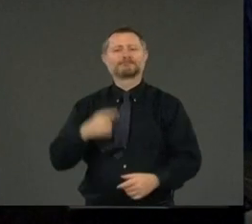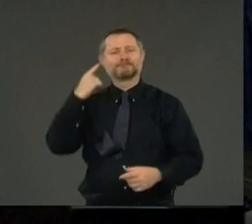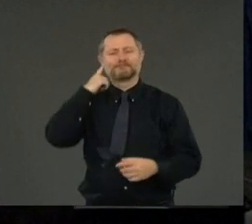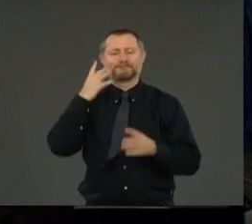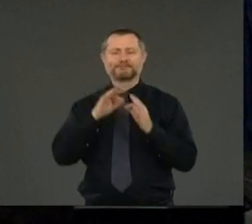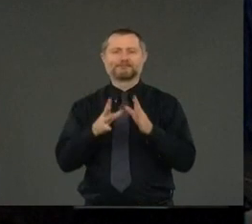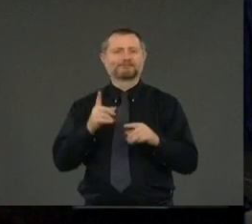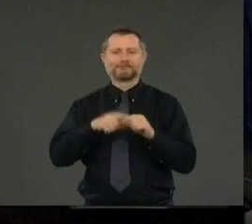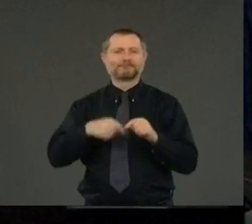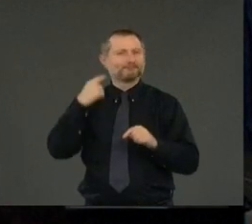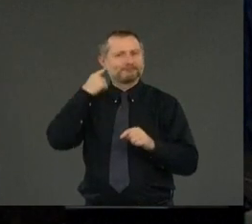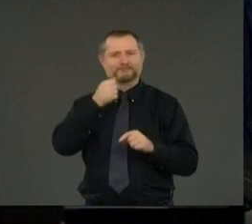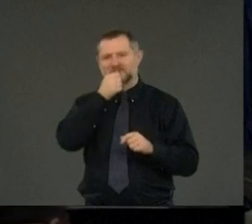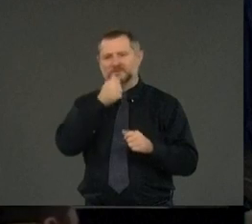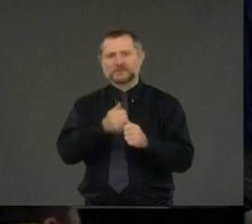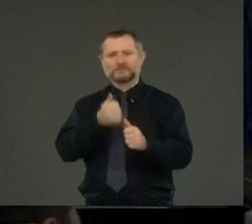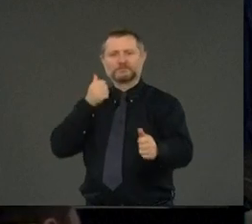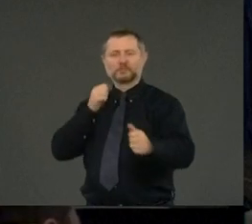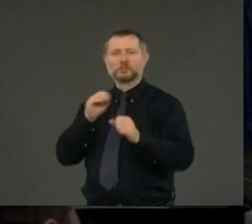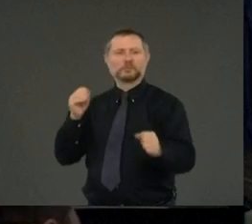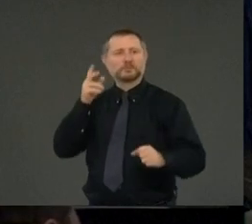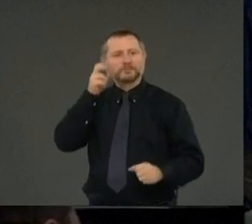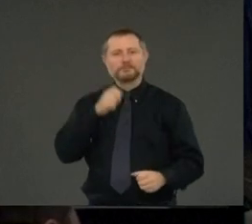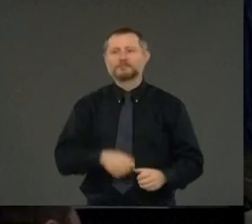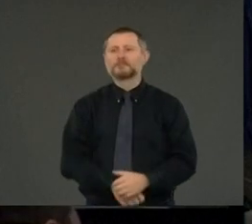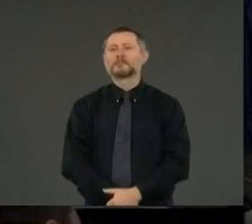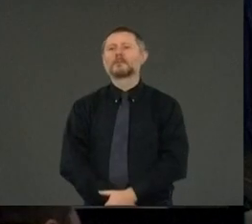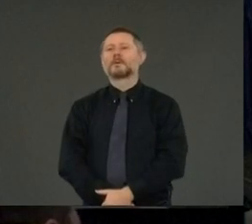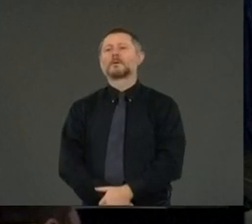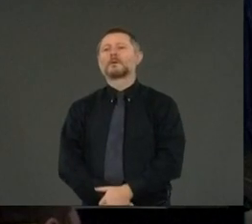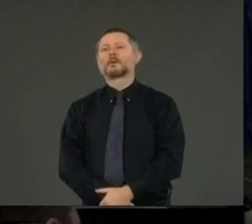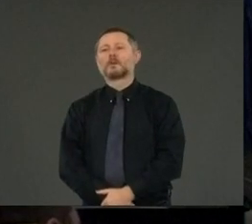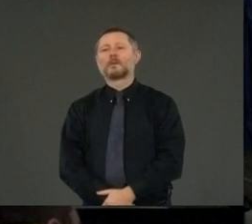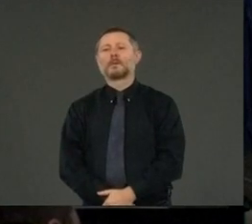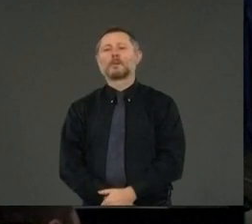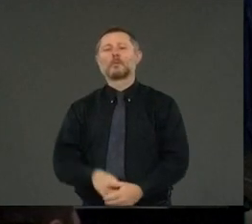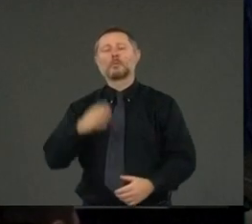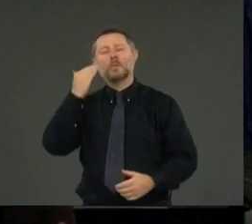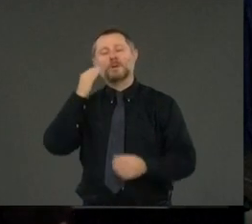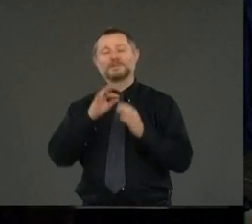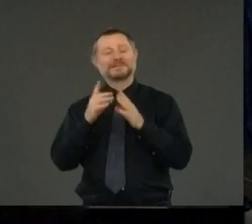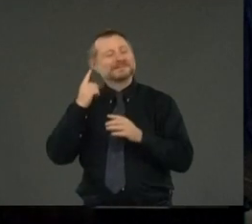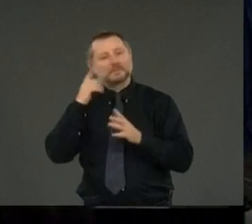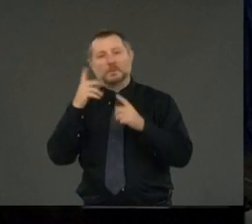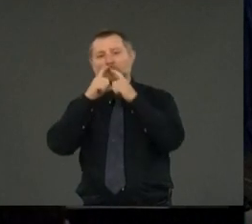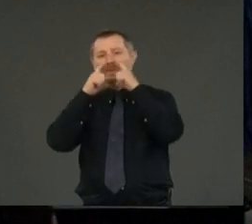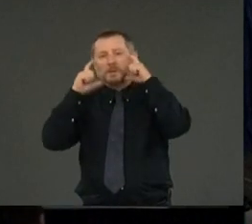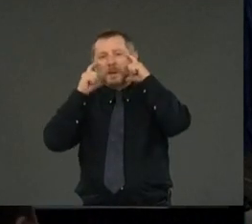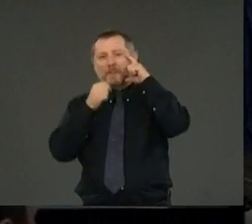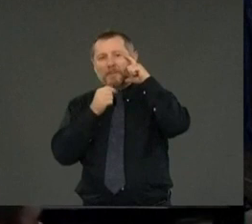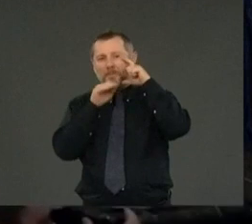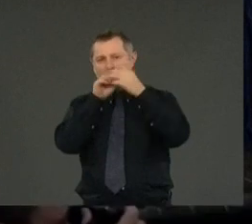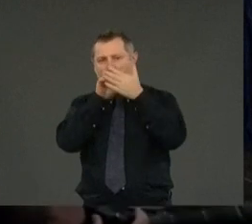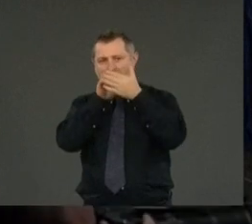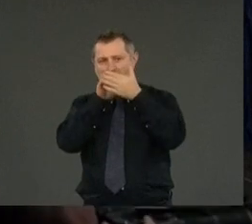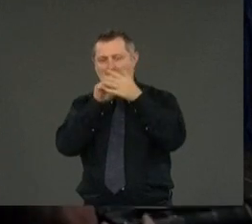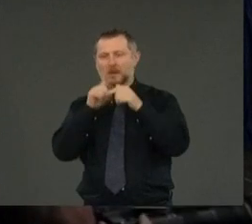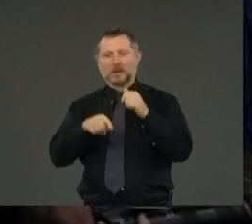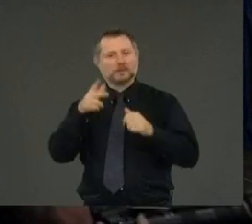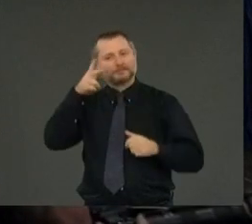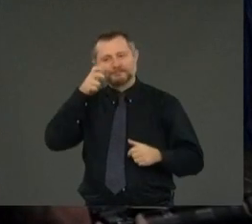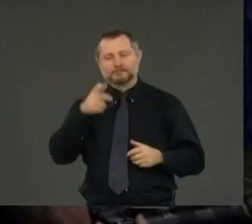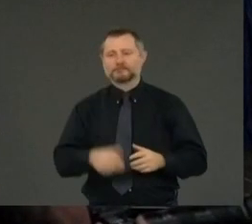March 1st, if I'm not mistaken. And many people were joining, as you said, millions of people from